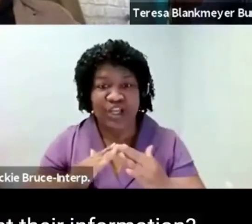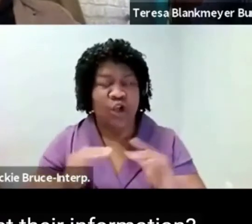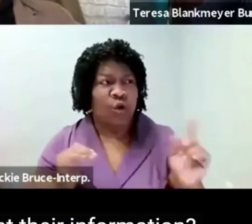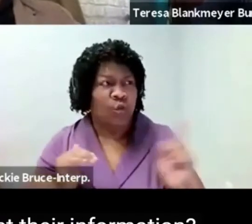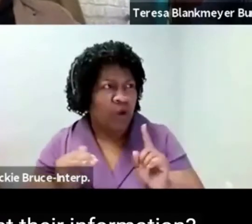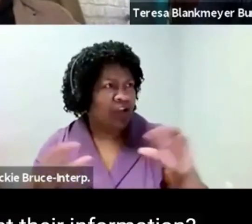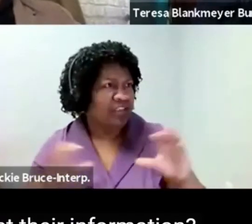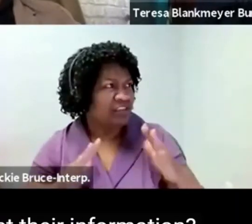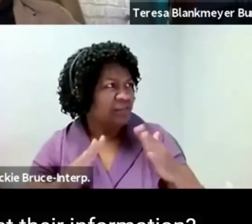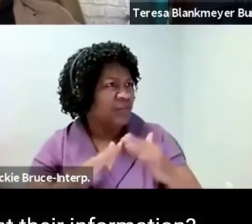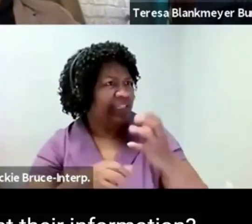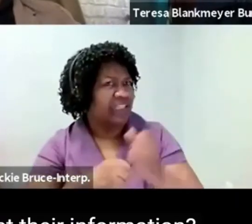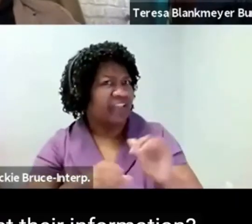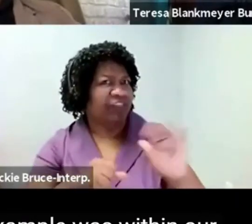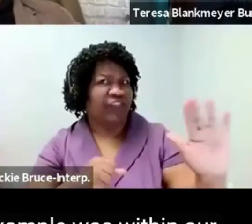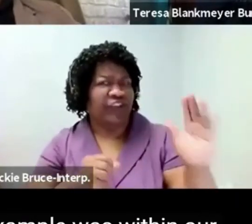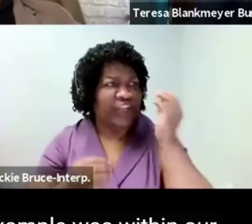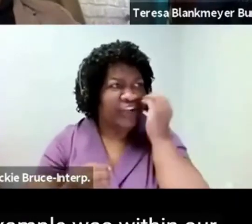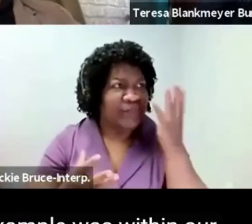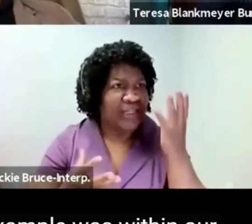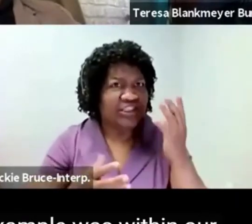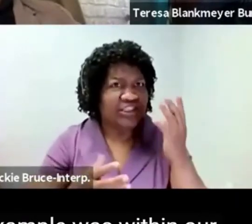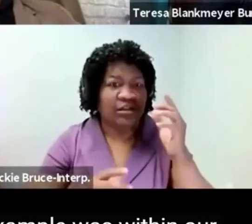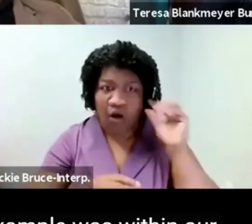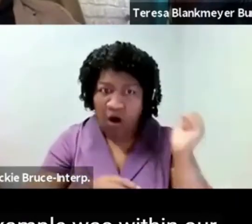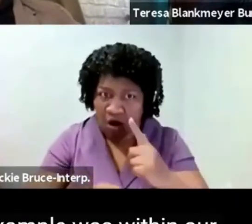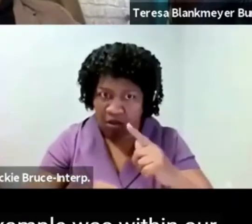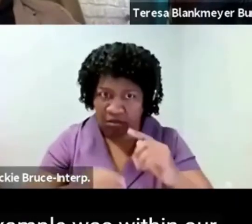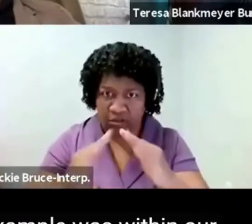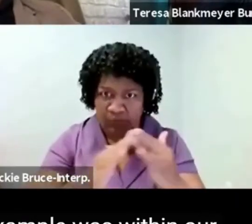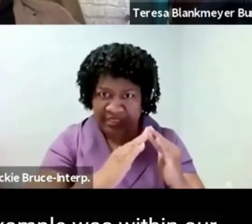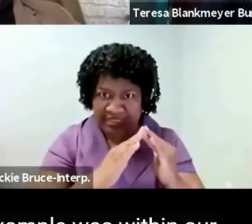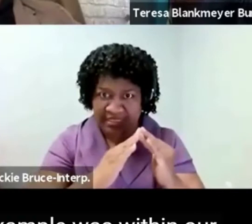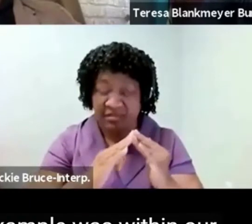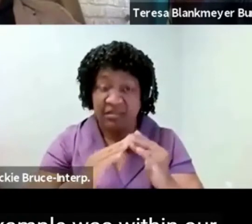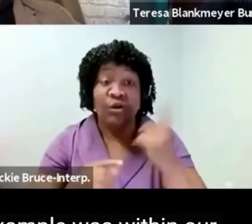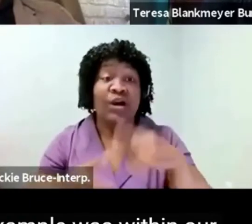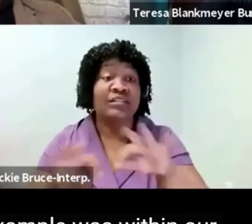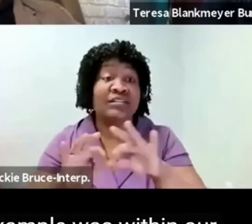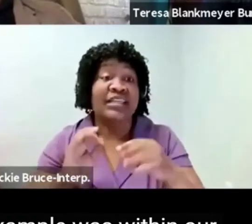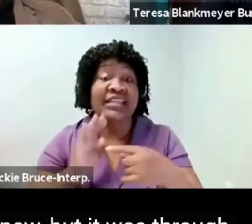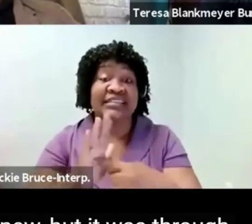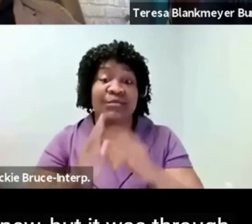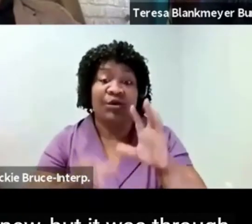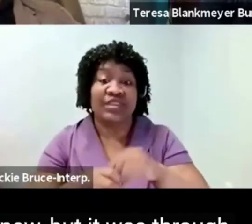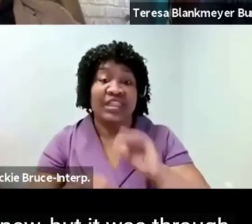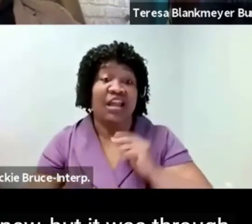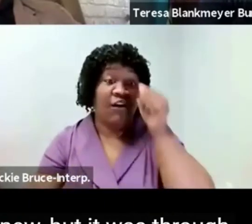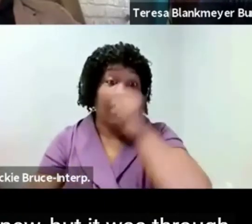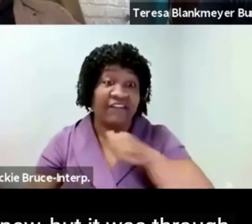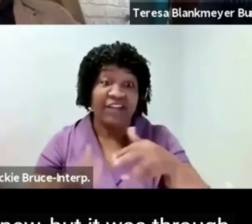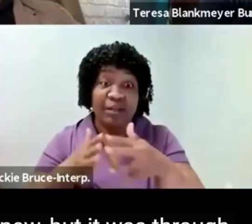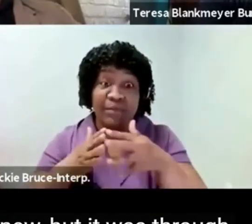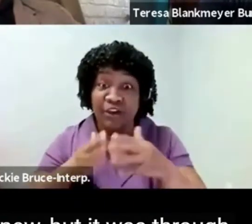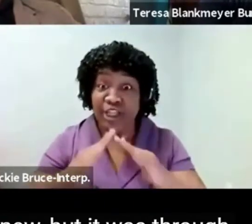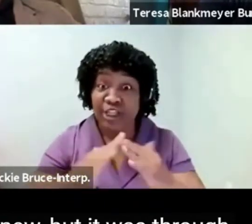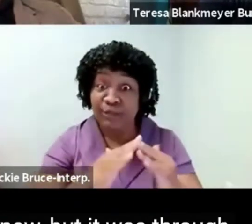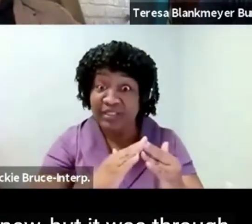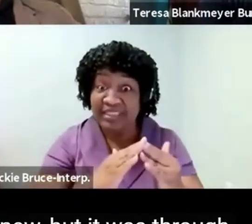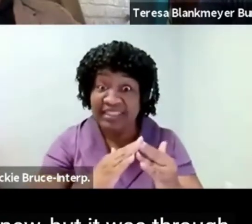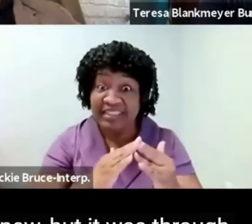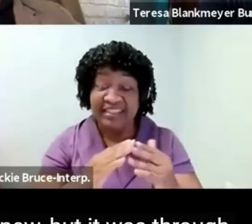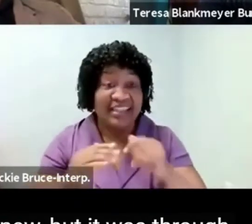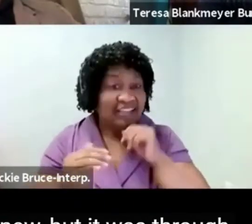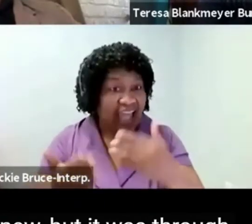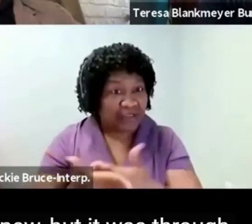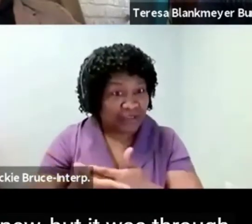their information? All the various communities. And one example was within our African-American community, not